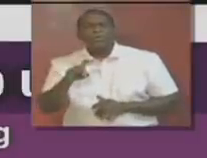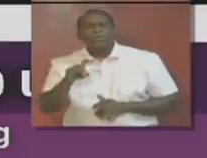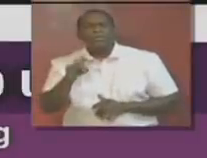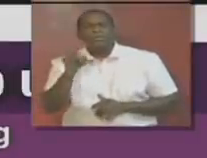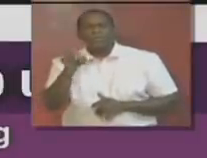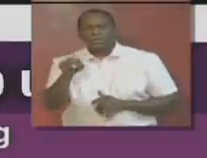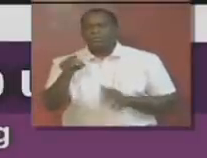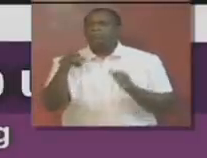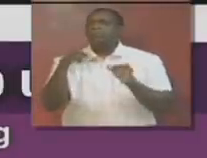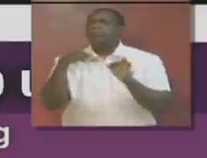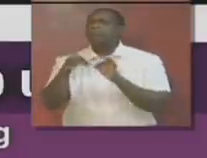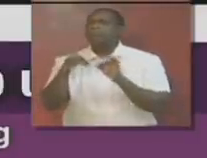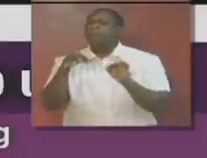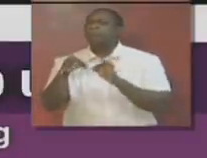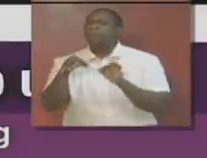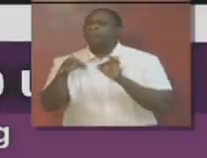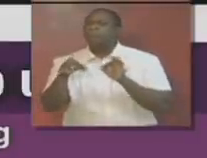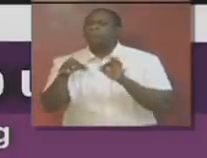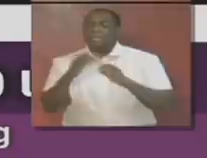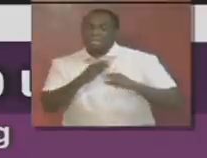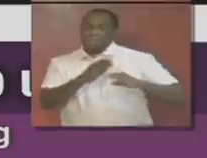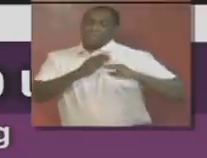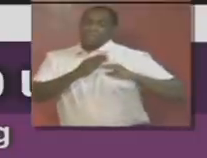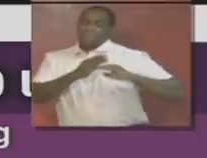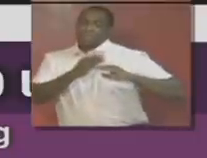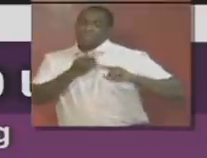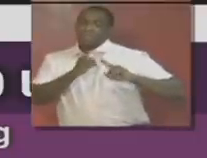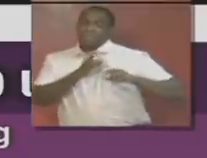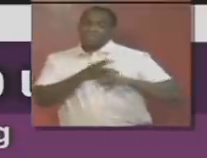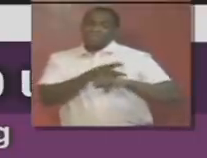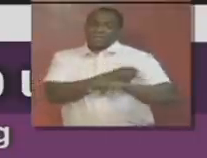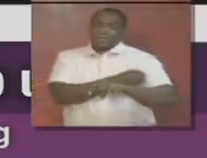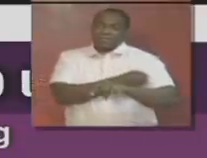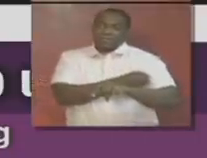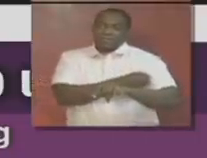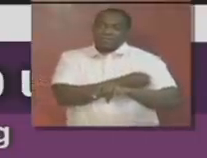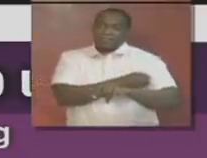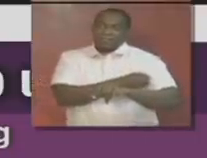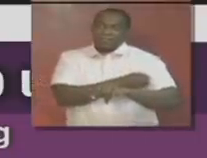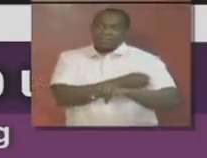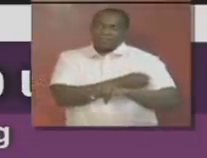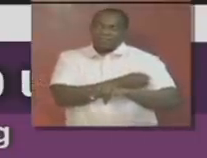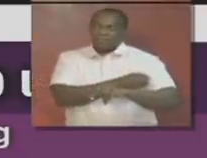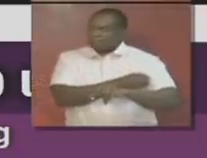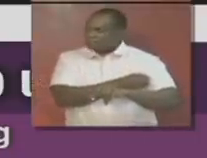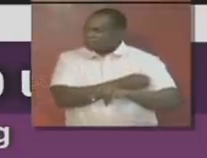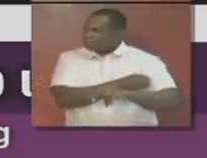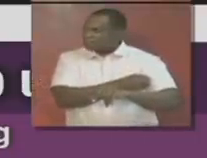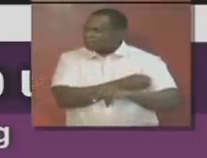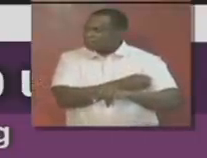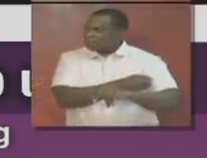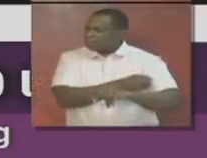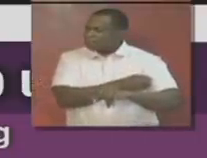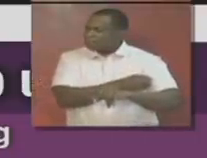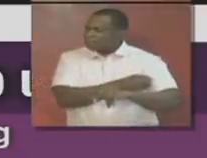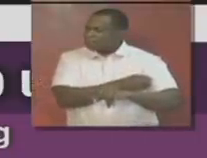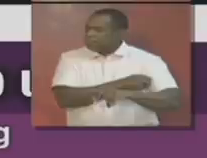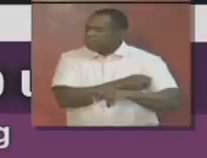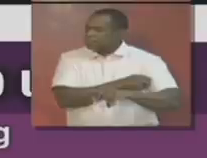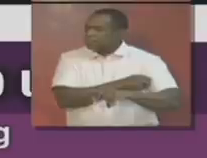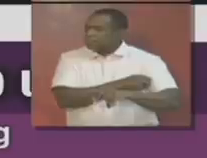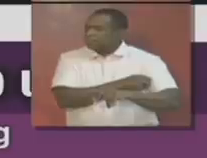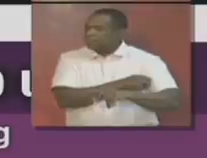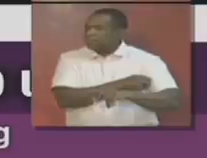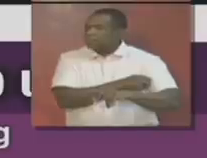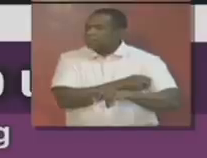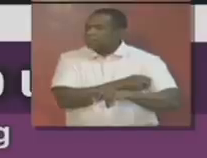that immunity from a vaccine is longer lasting than from the actual virus itself. And I found that to be very interesting. So I was just